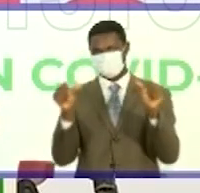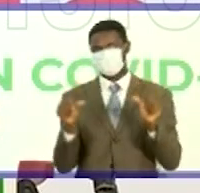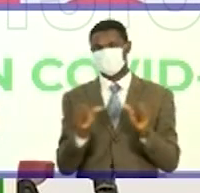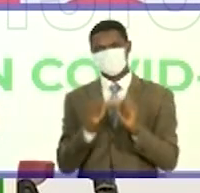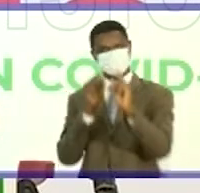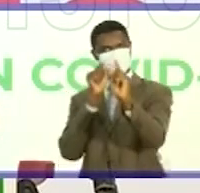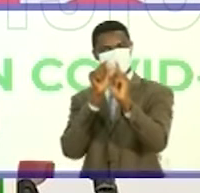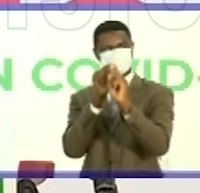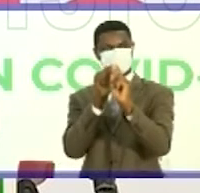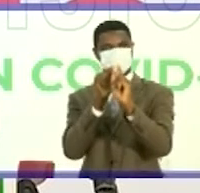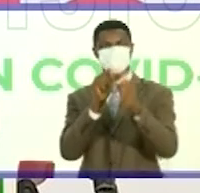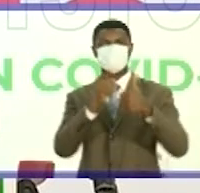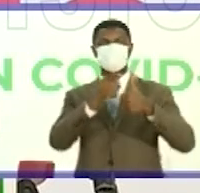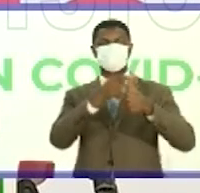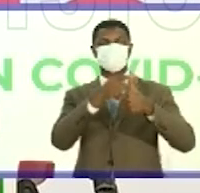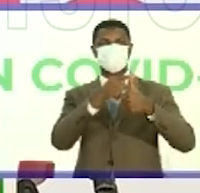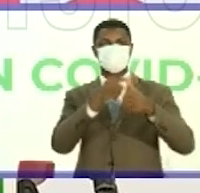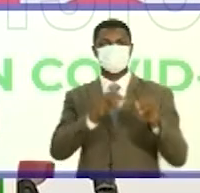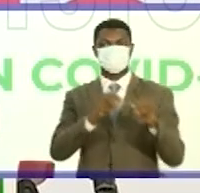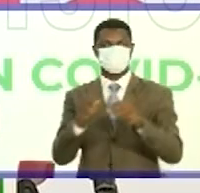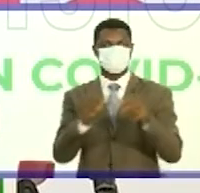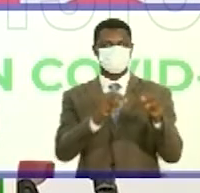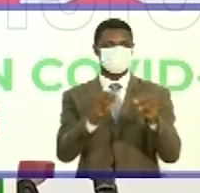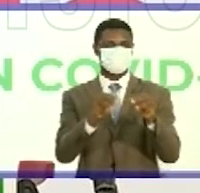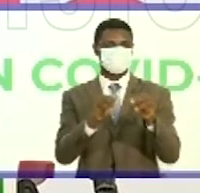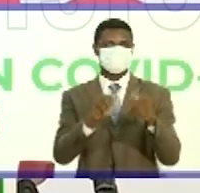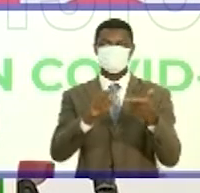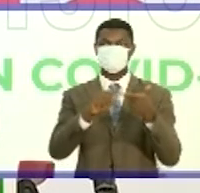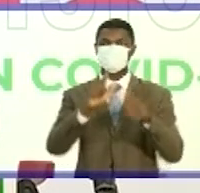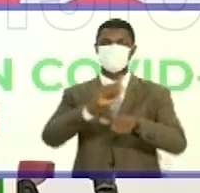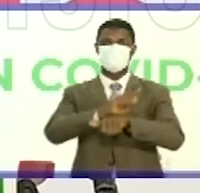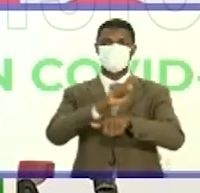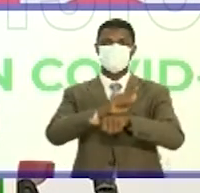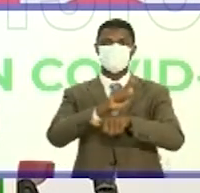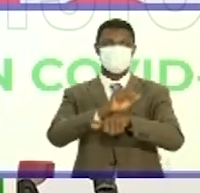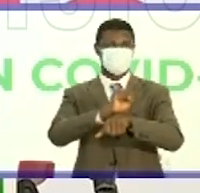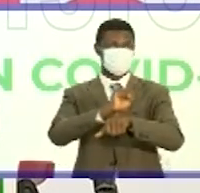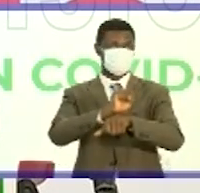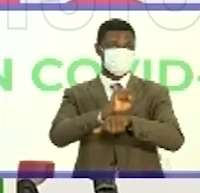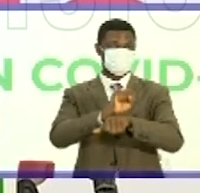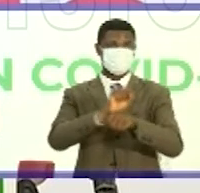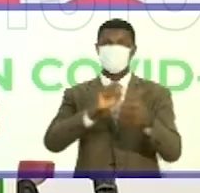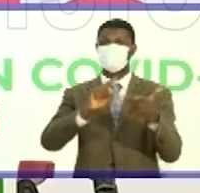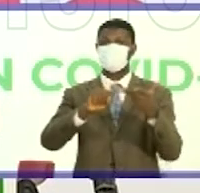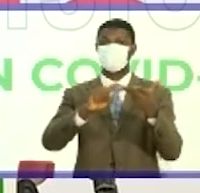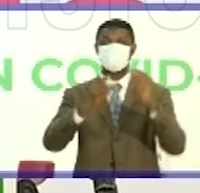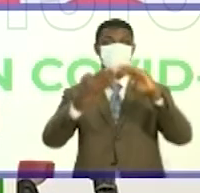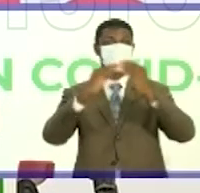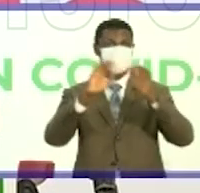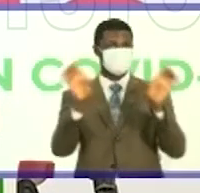1, movement, 2, industry and labor, and 3, community